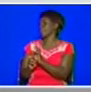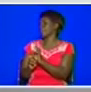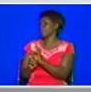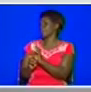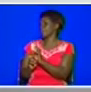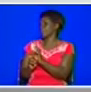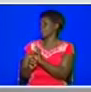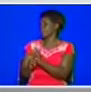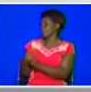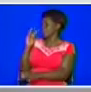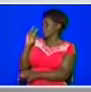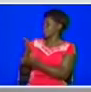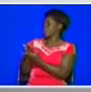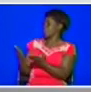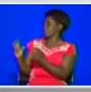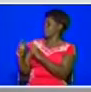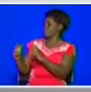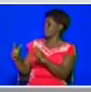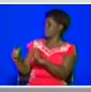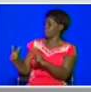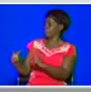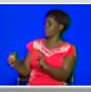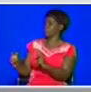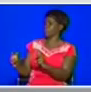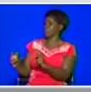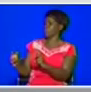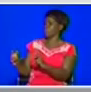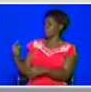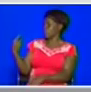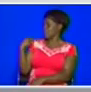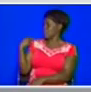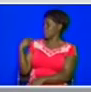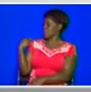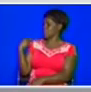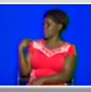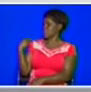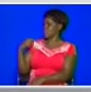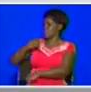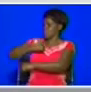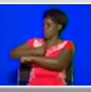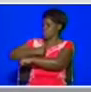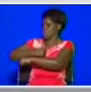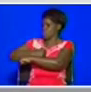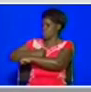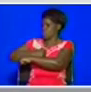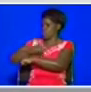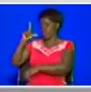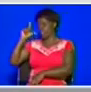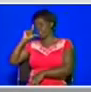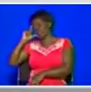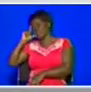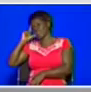we've taken a look at some of the research and some of those numbers in terms of the schools and the number of dormitories that